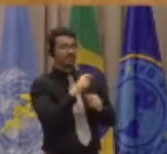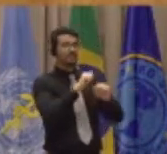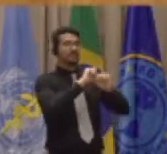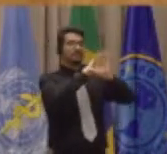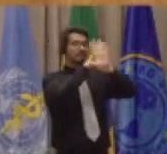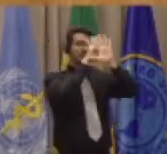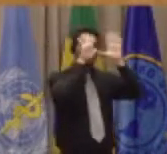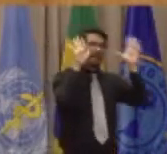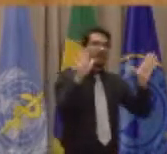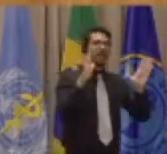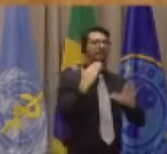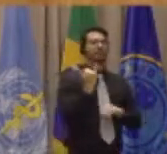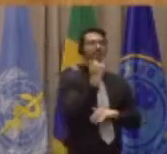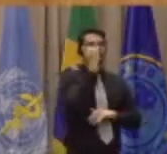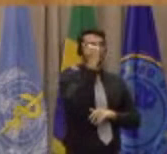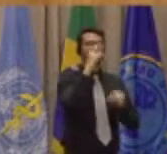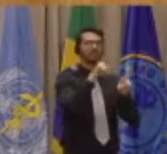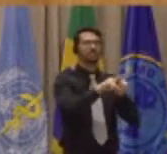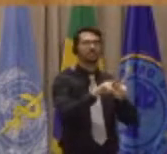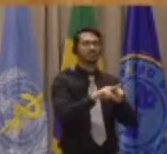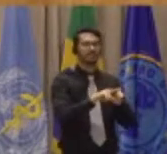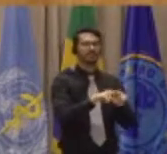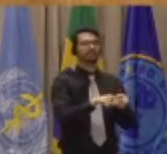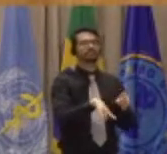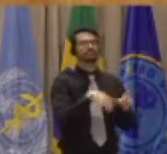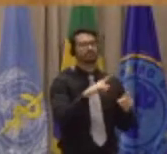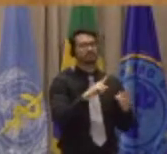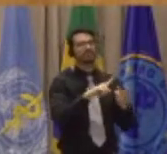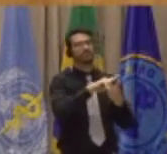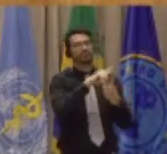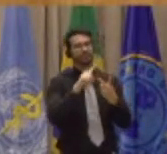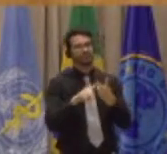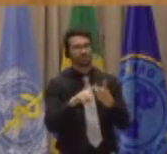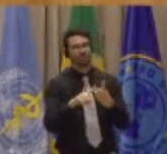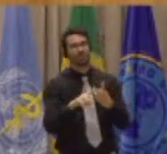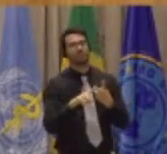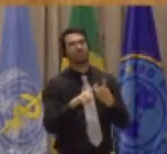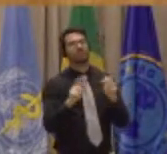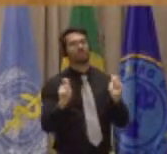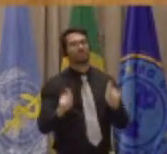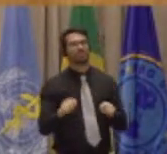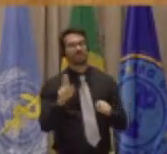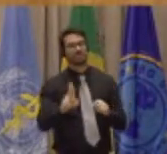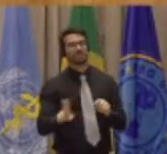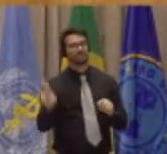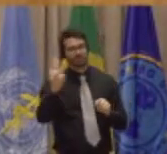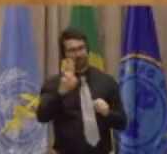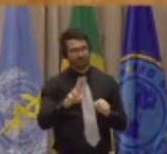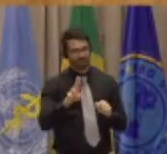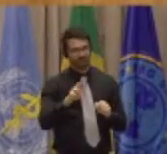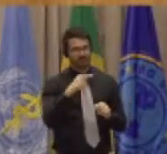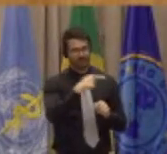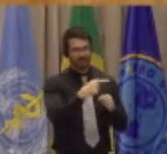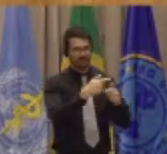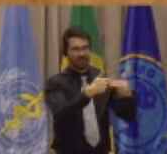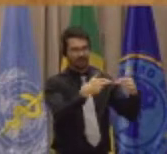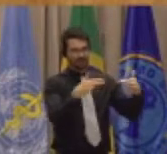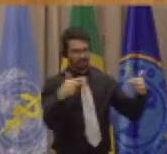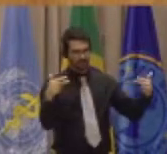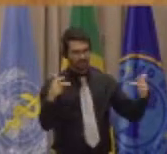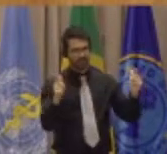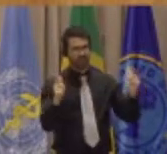very robust, decent, and the possibility to use these